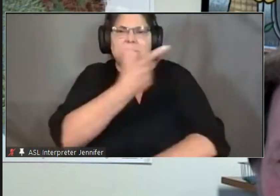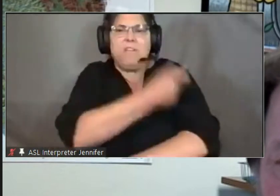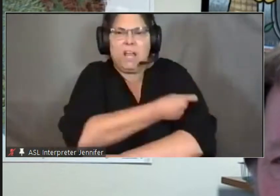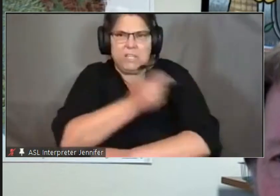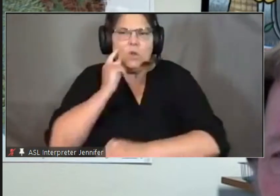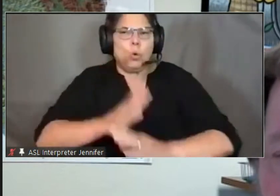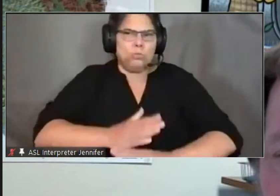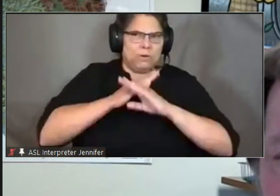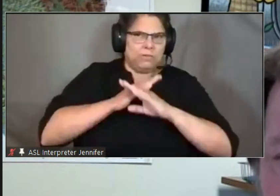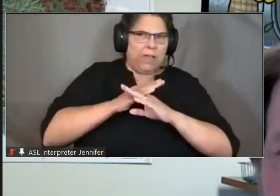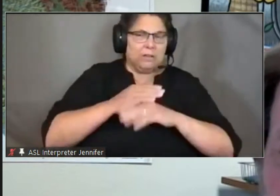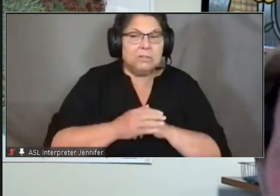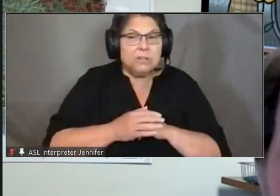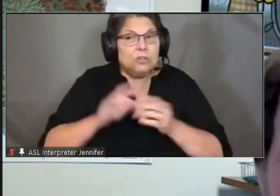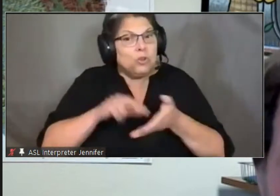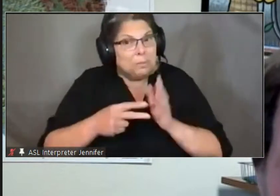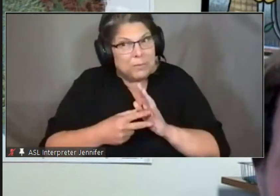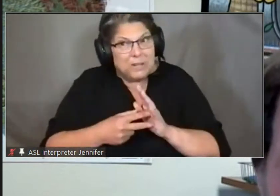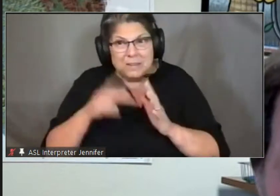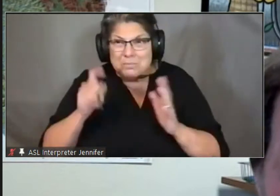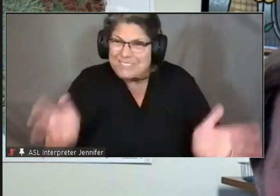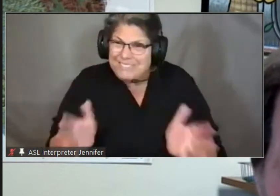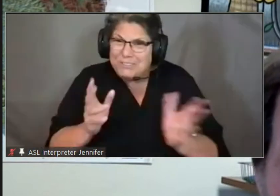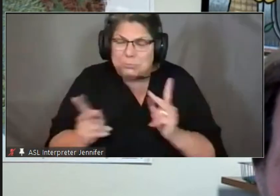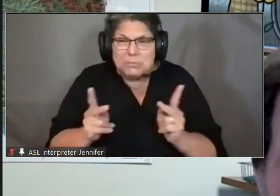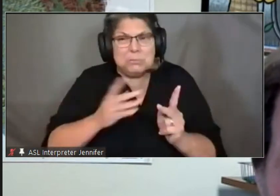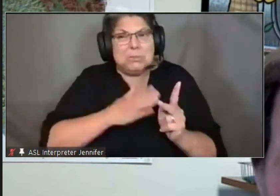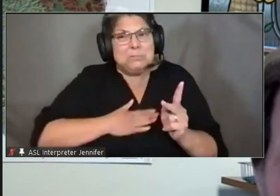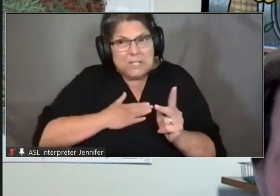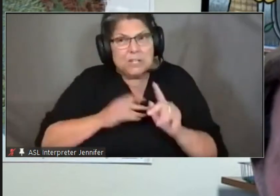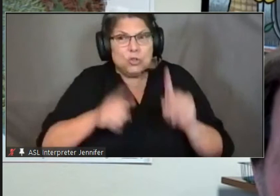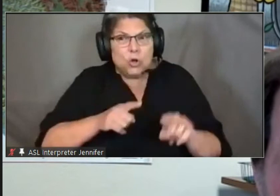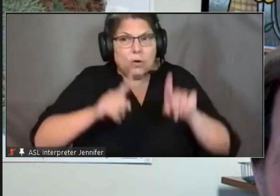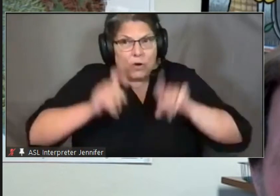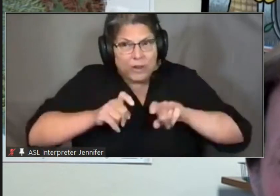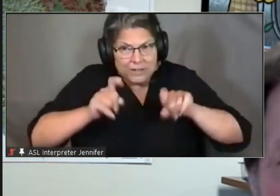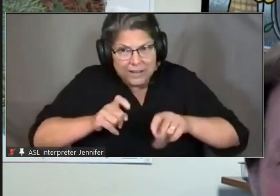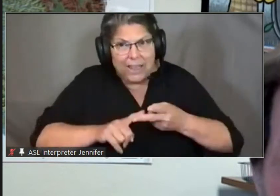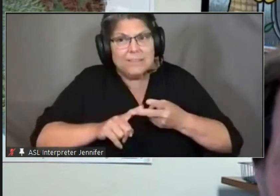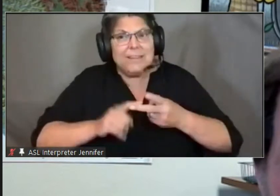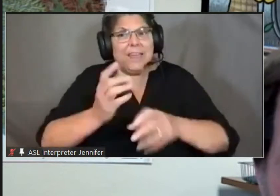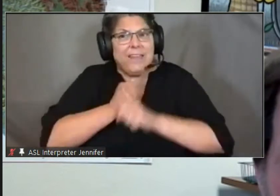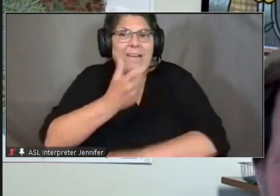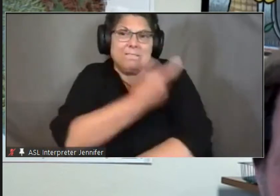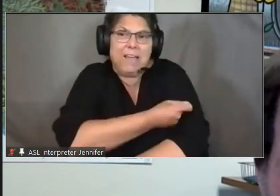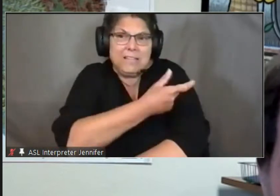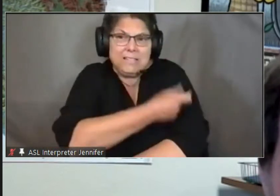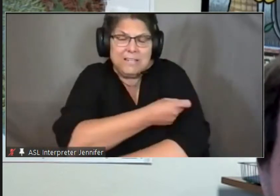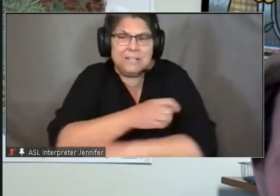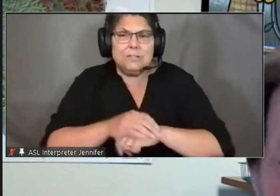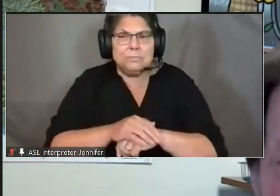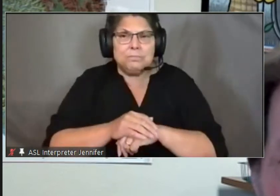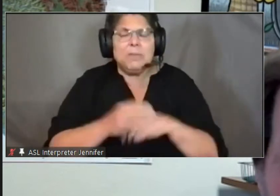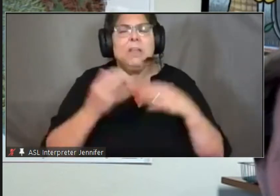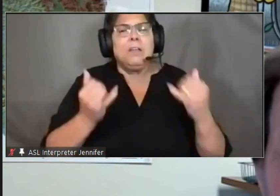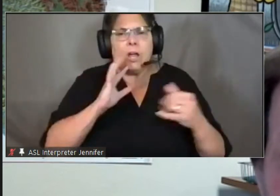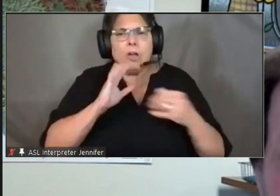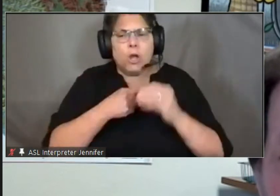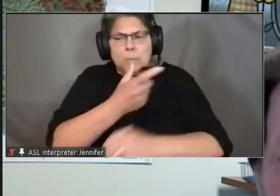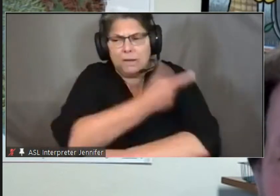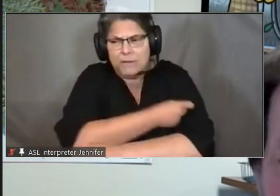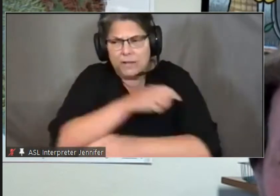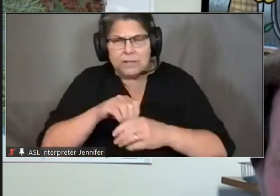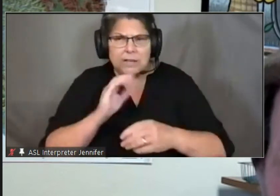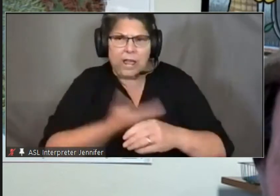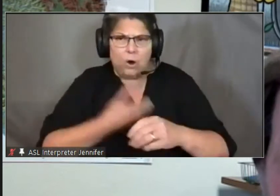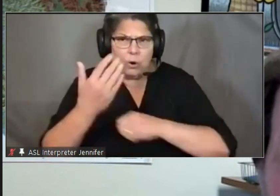people to test and to vaccinate. So let's turn to vaccinations in our county now. The